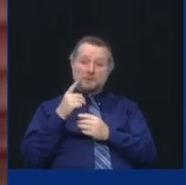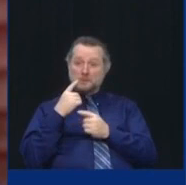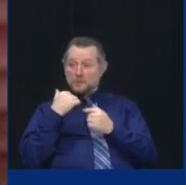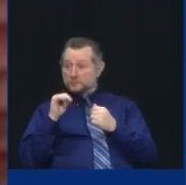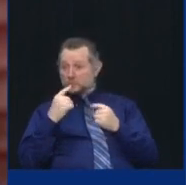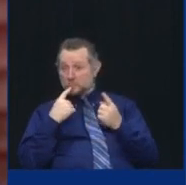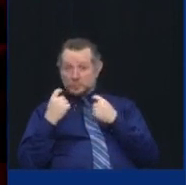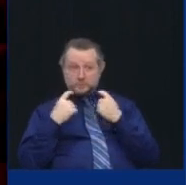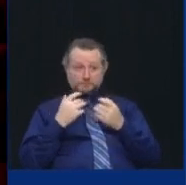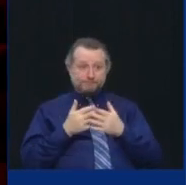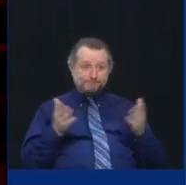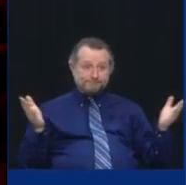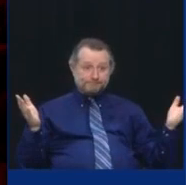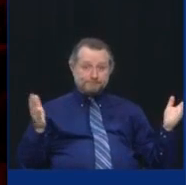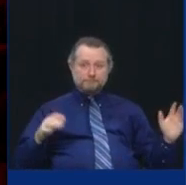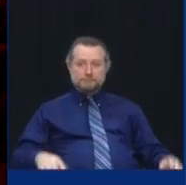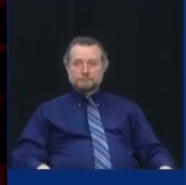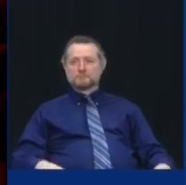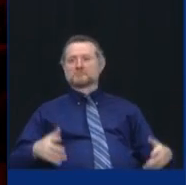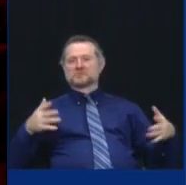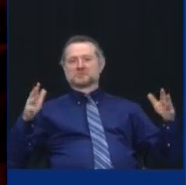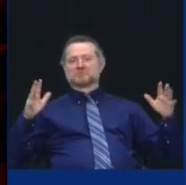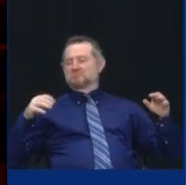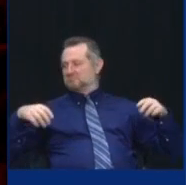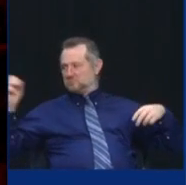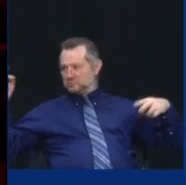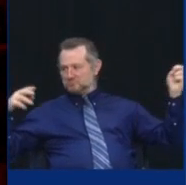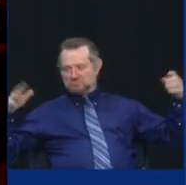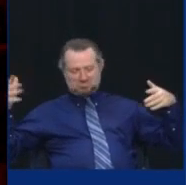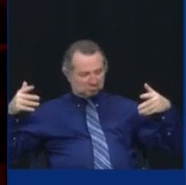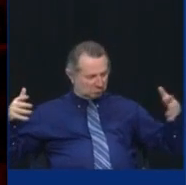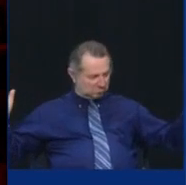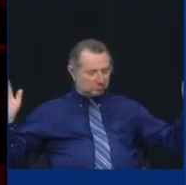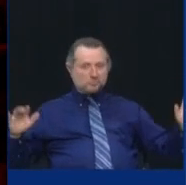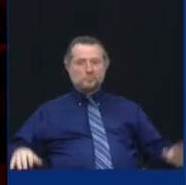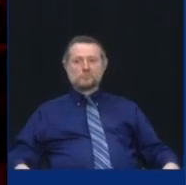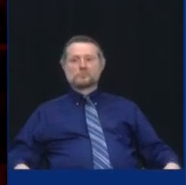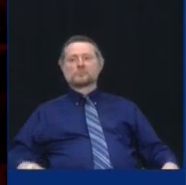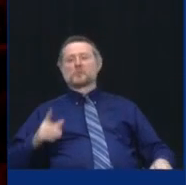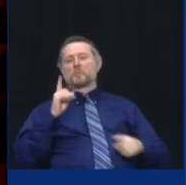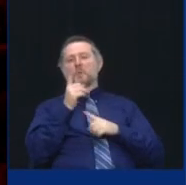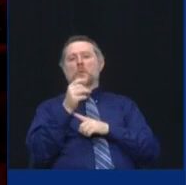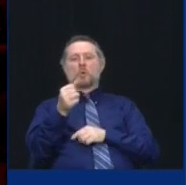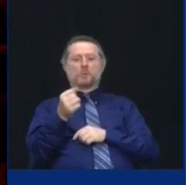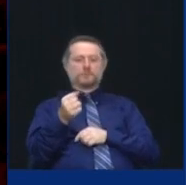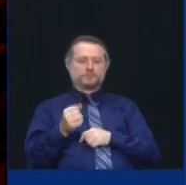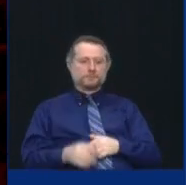Karen? Okay, I'll let them go. Give us a minute. Give them a round of applause. Thank you.